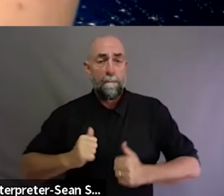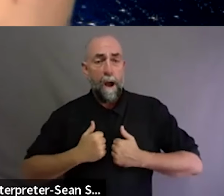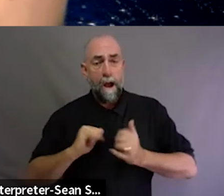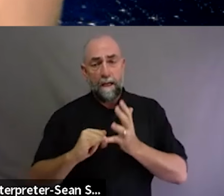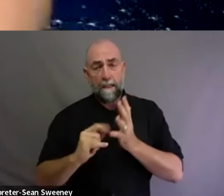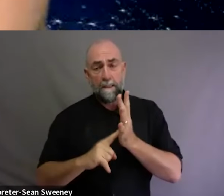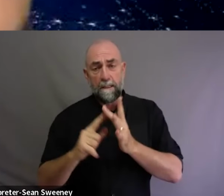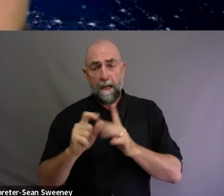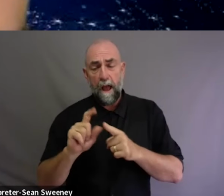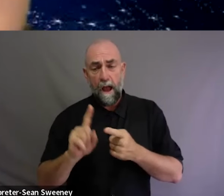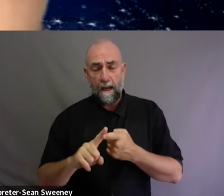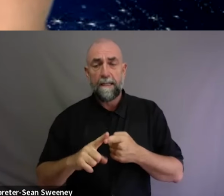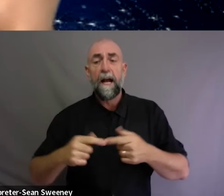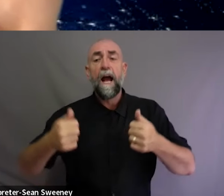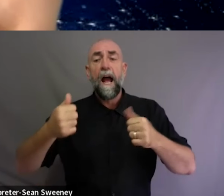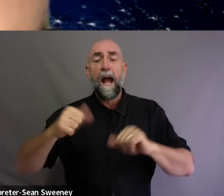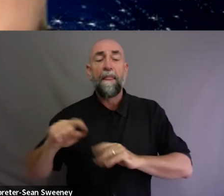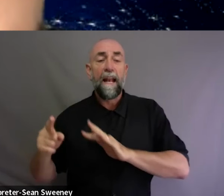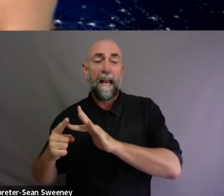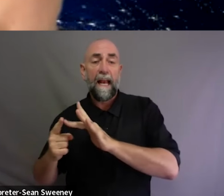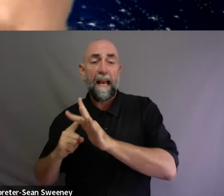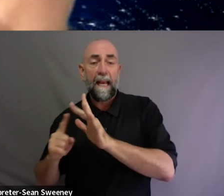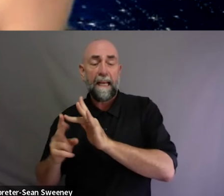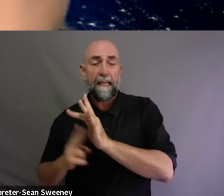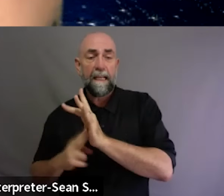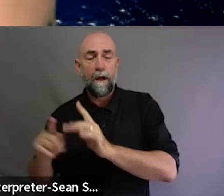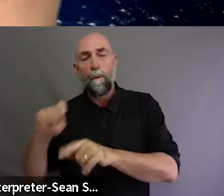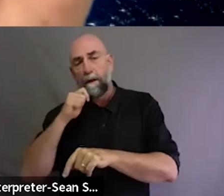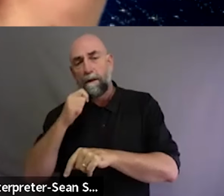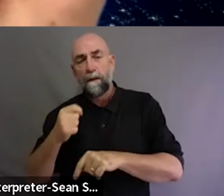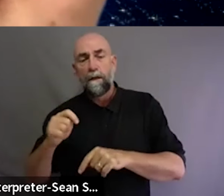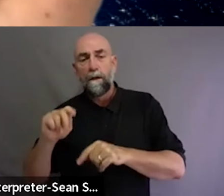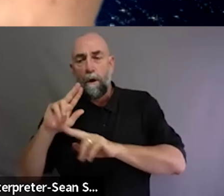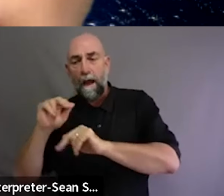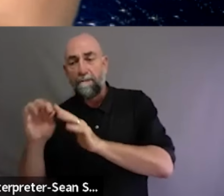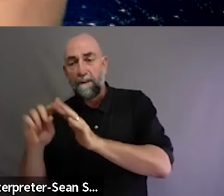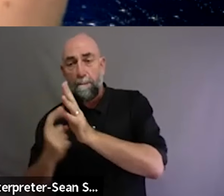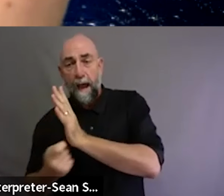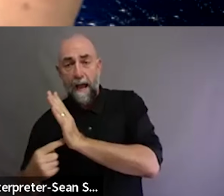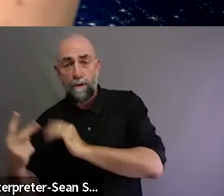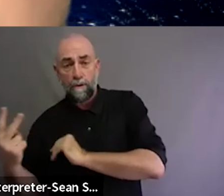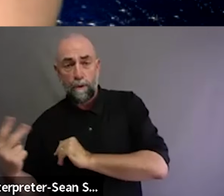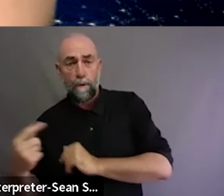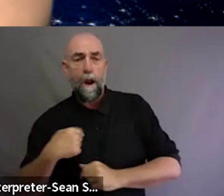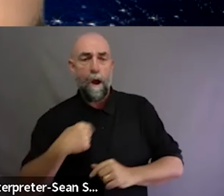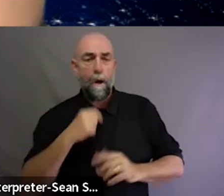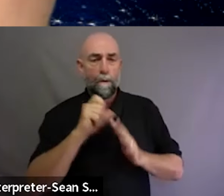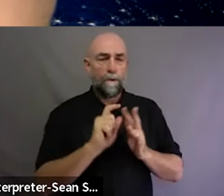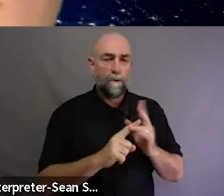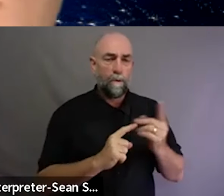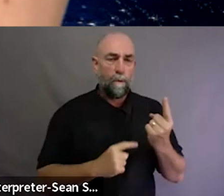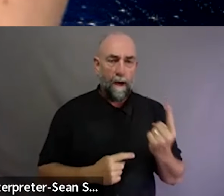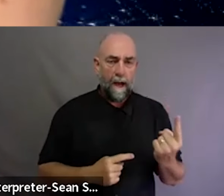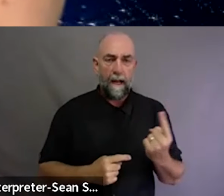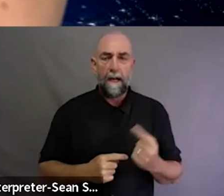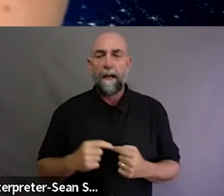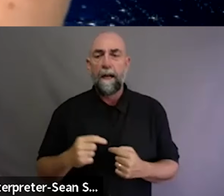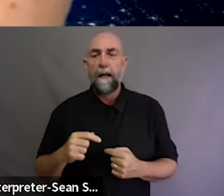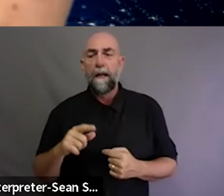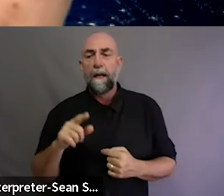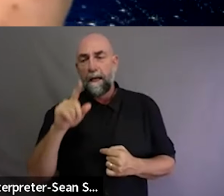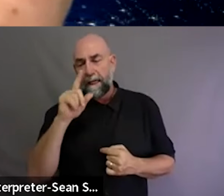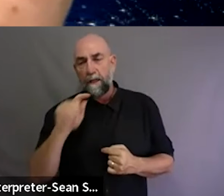and Ian's going to then continue the second part of it, and we're going to tag teams. Ian, if you just say next, I'll press the next